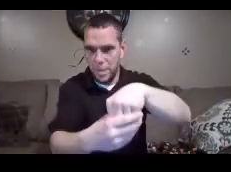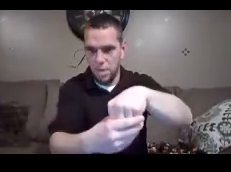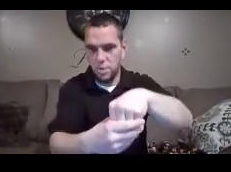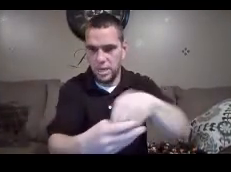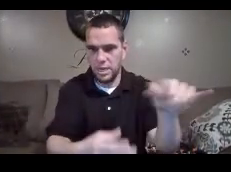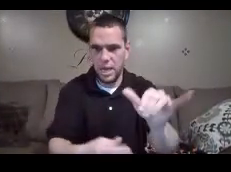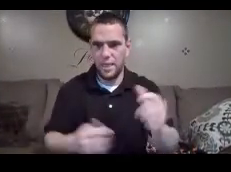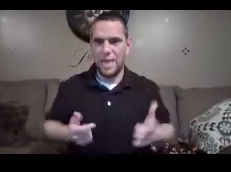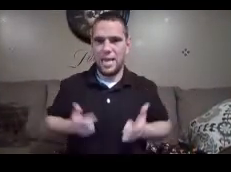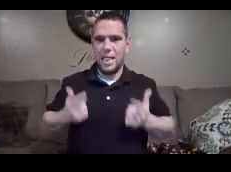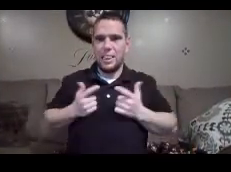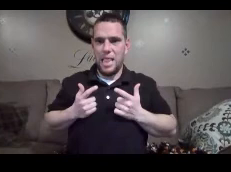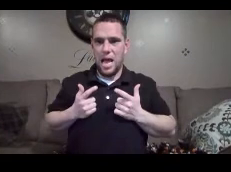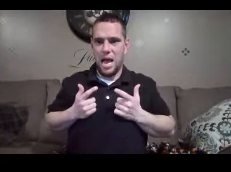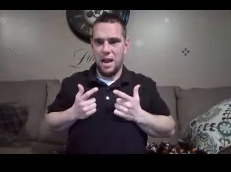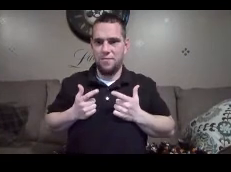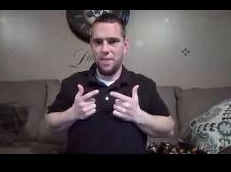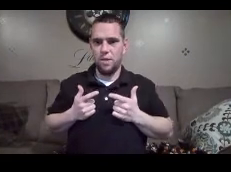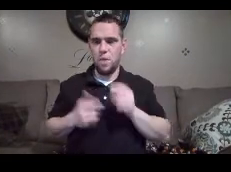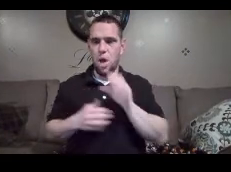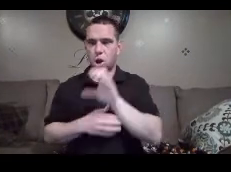closed captioning as well.